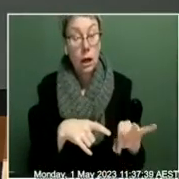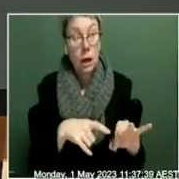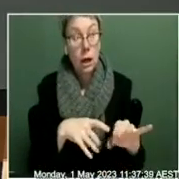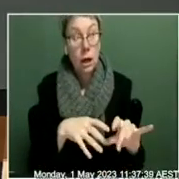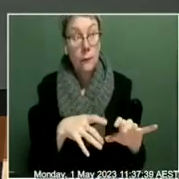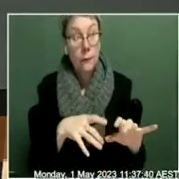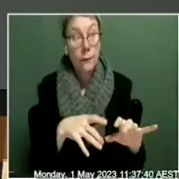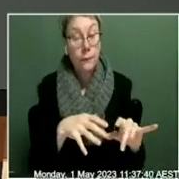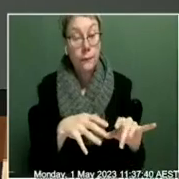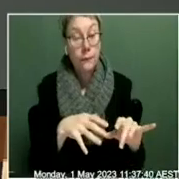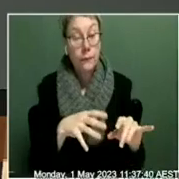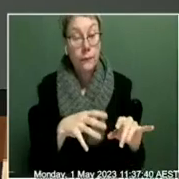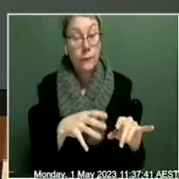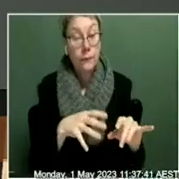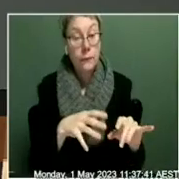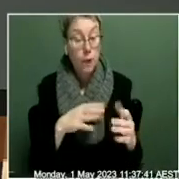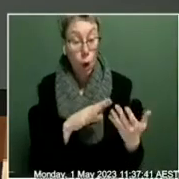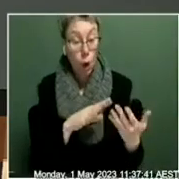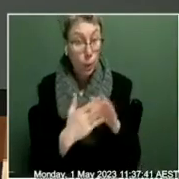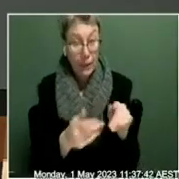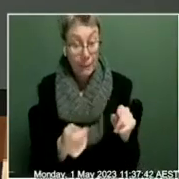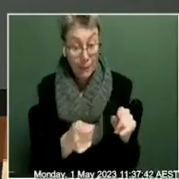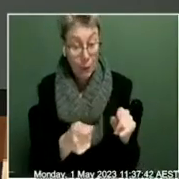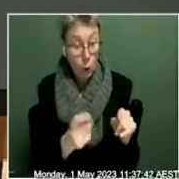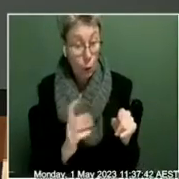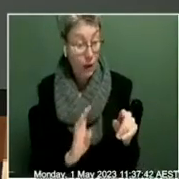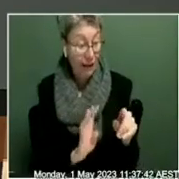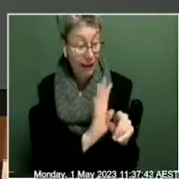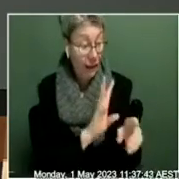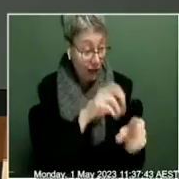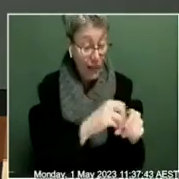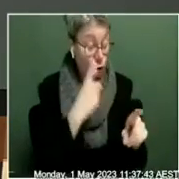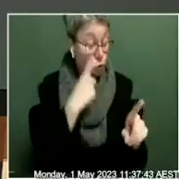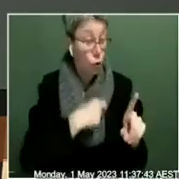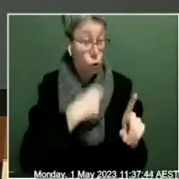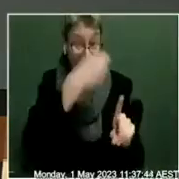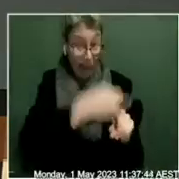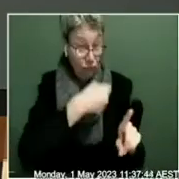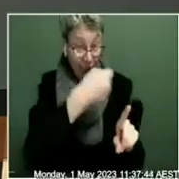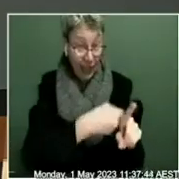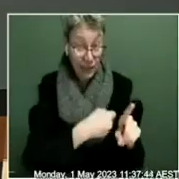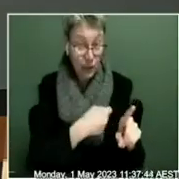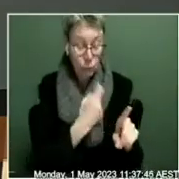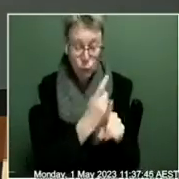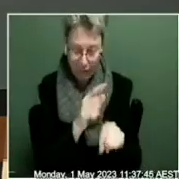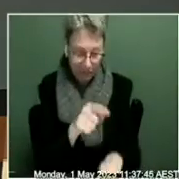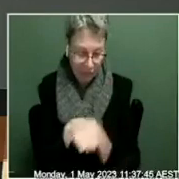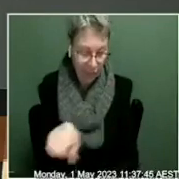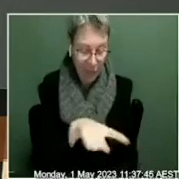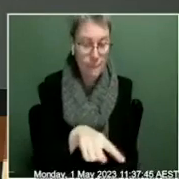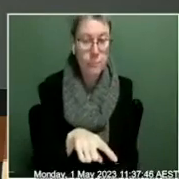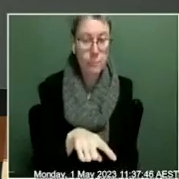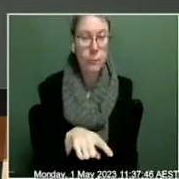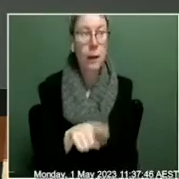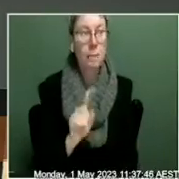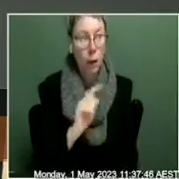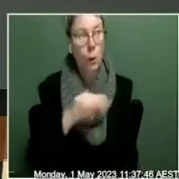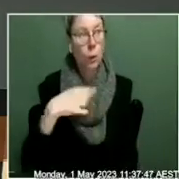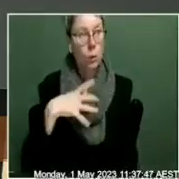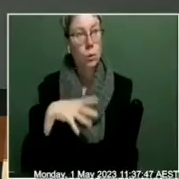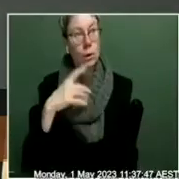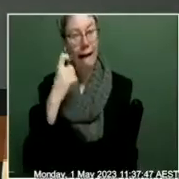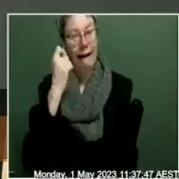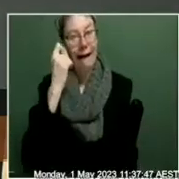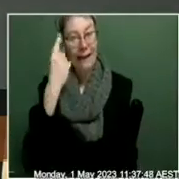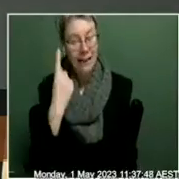we can understand what authority and who, you know, the decision making around what this looks like as well. We are here to provide